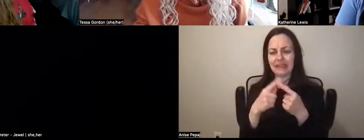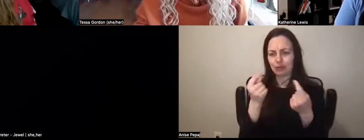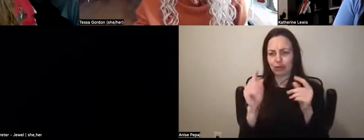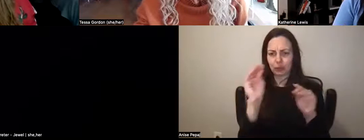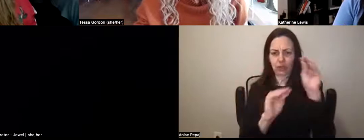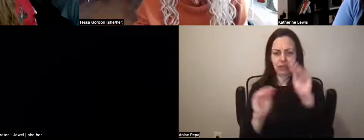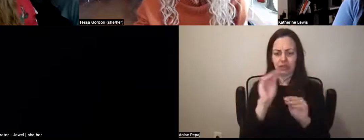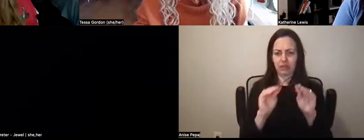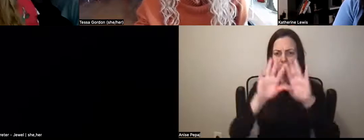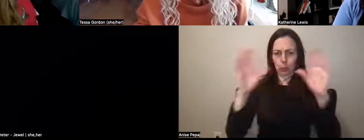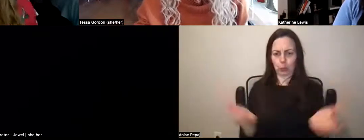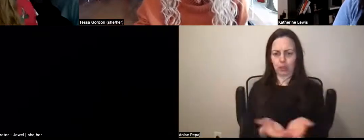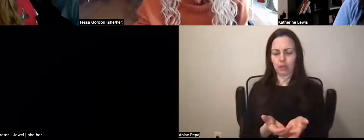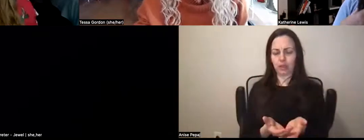together.